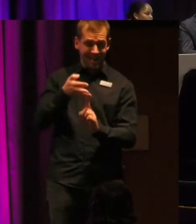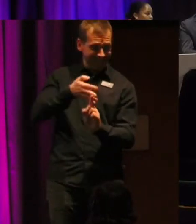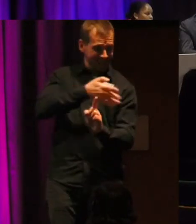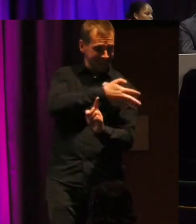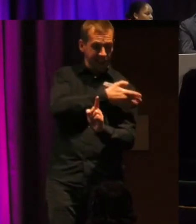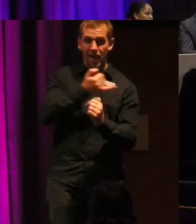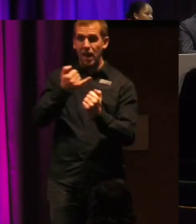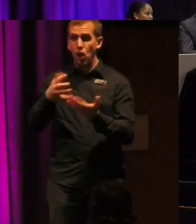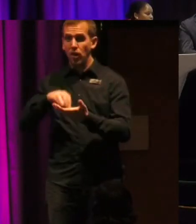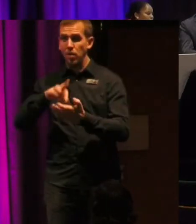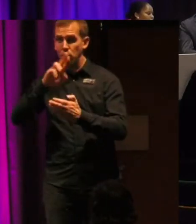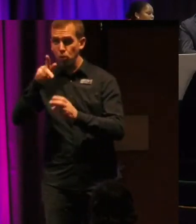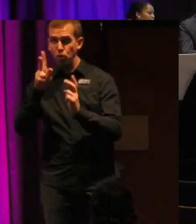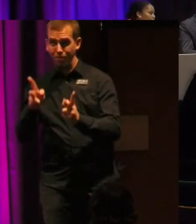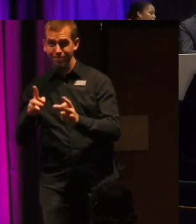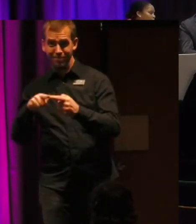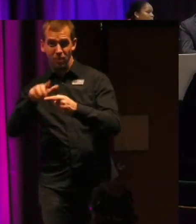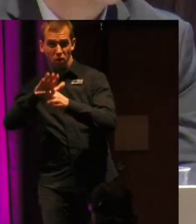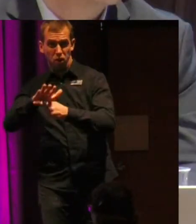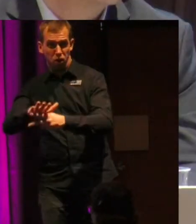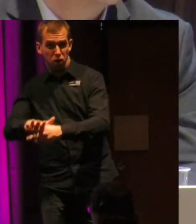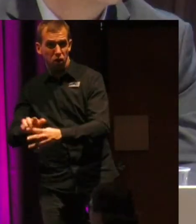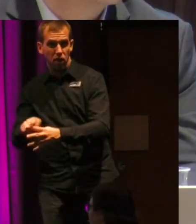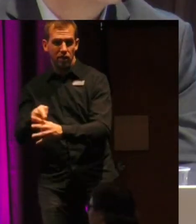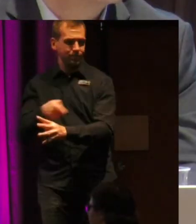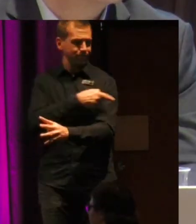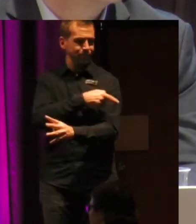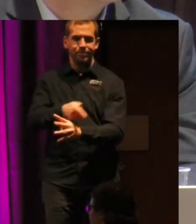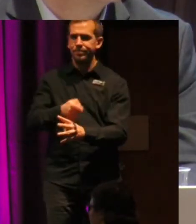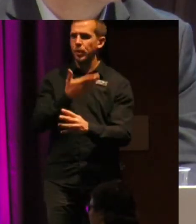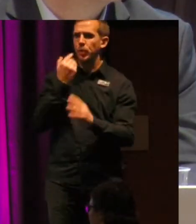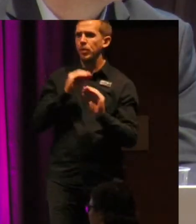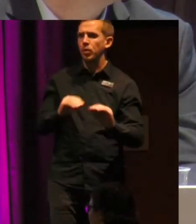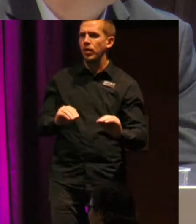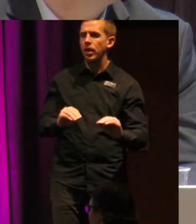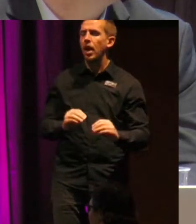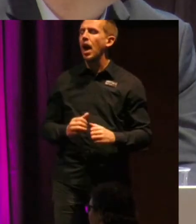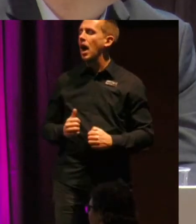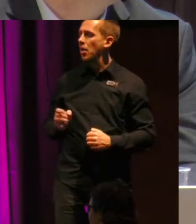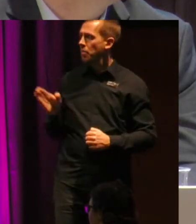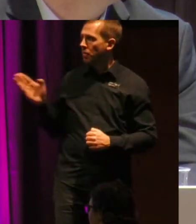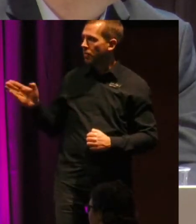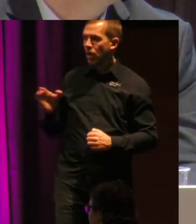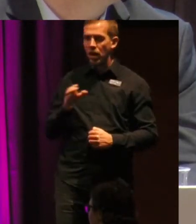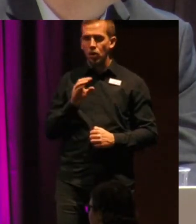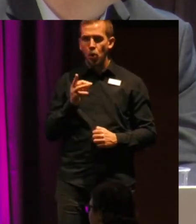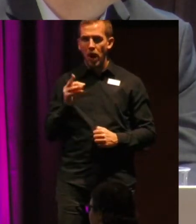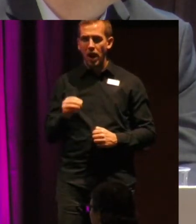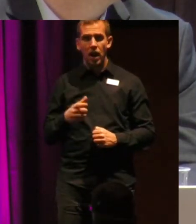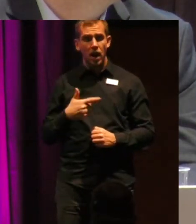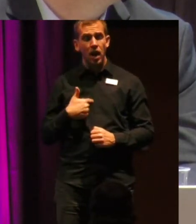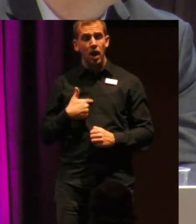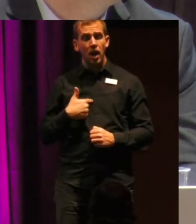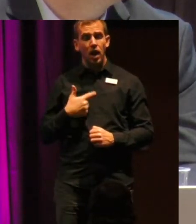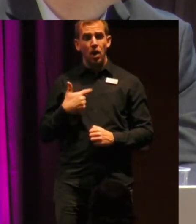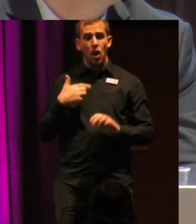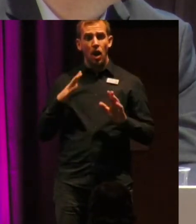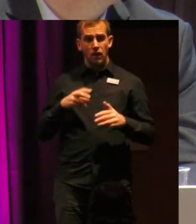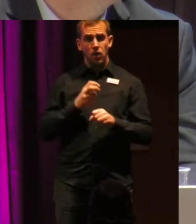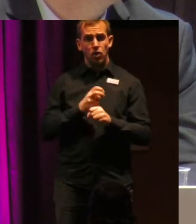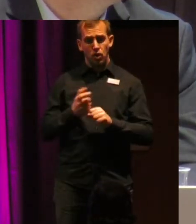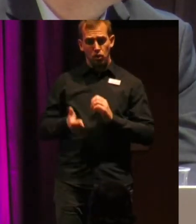to come. Yeah, I think there is a need, absolutely, and I have tried to propagate for this many years